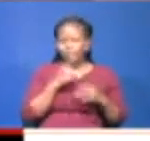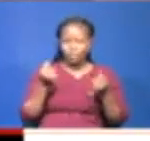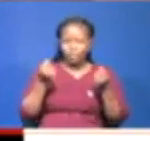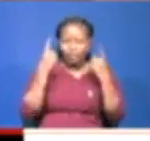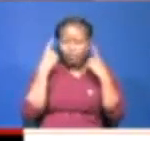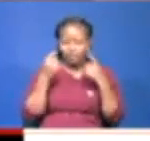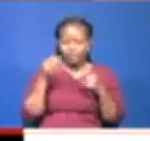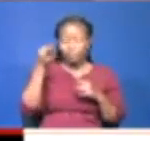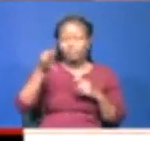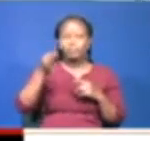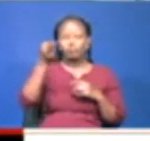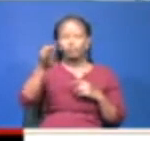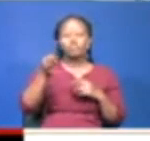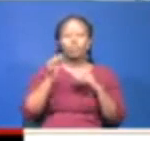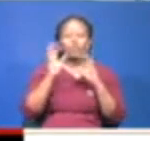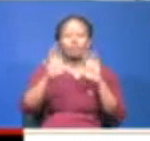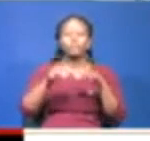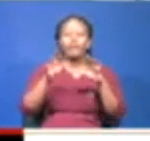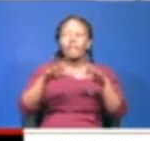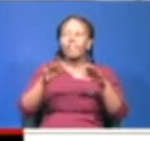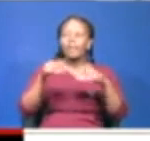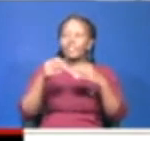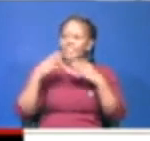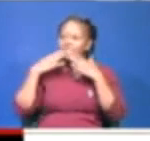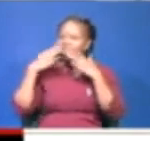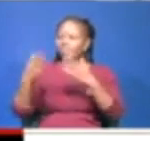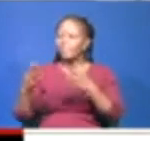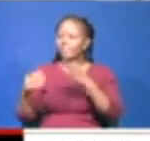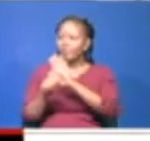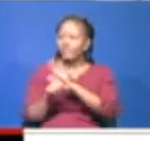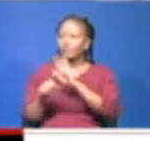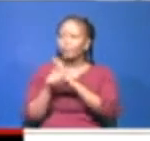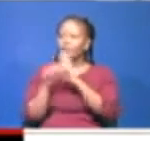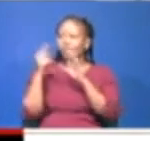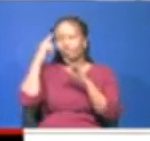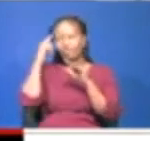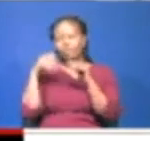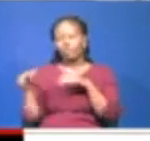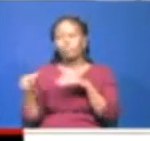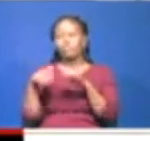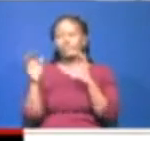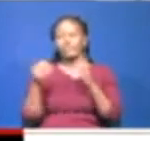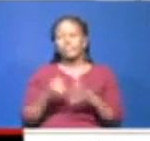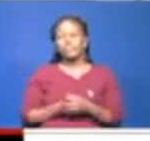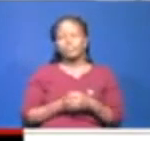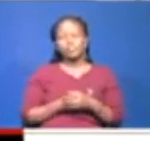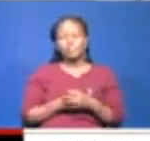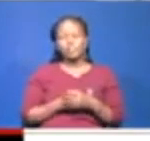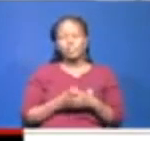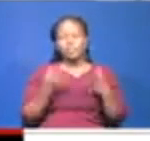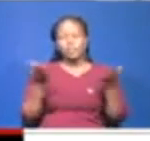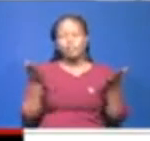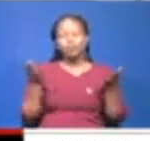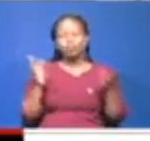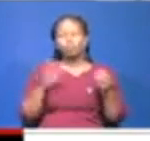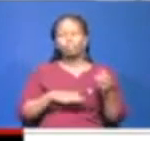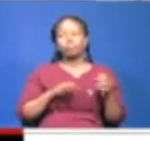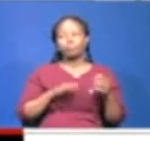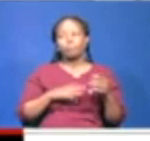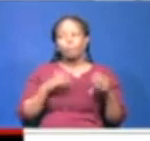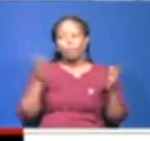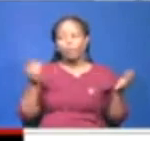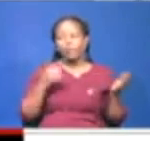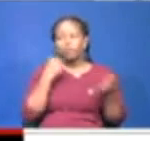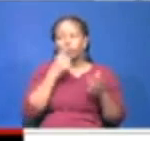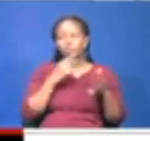of agriculture. It's been entirely my pleasure, O'Brien. Thank you for the opportunity. Asante sana. Well, Subhashini Chandran is the Vice